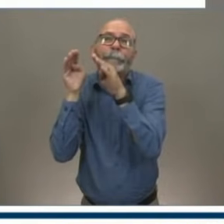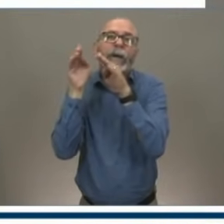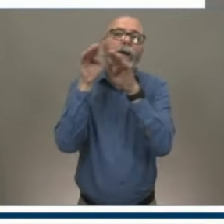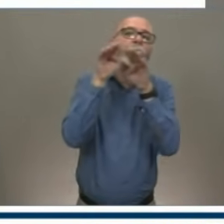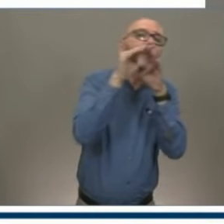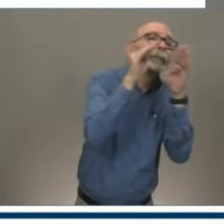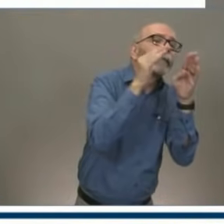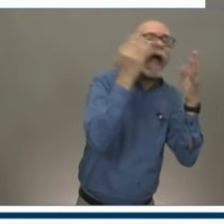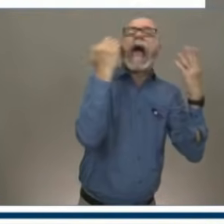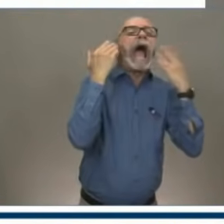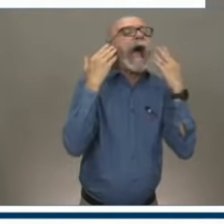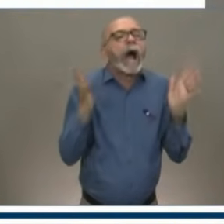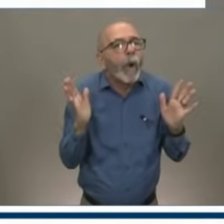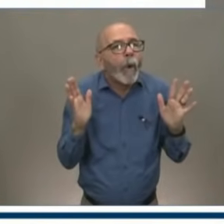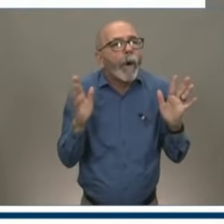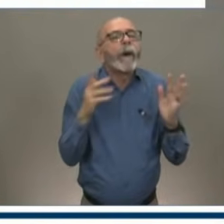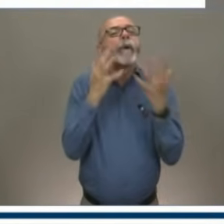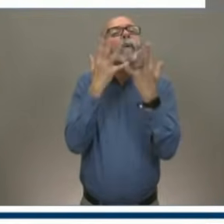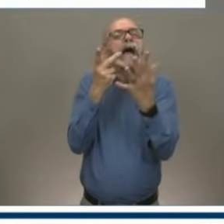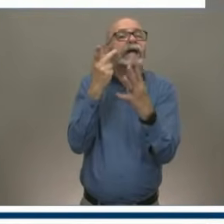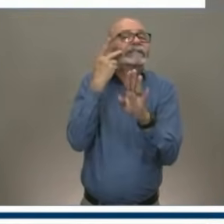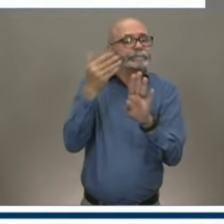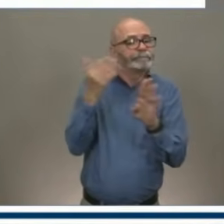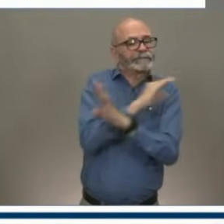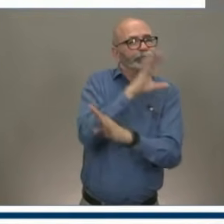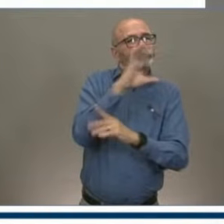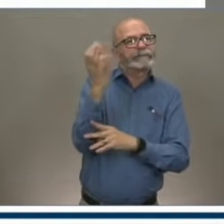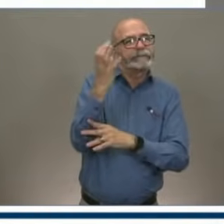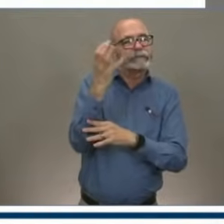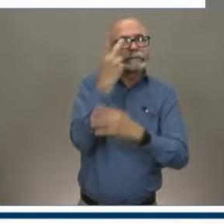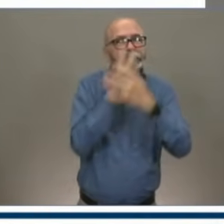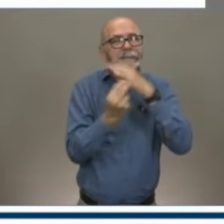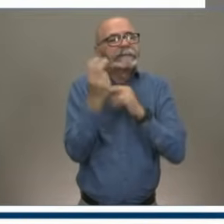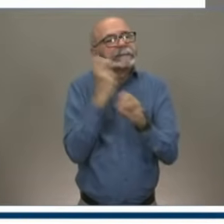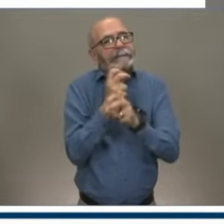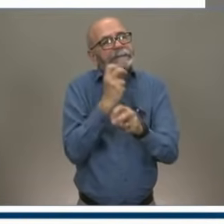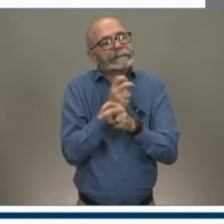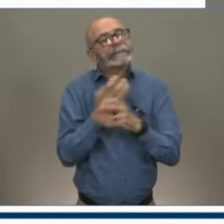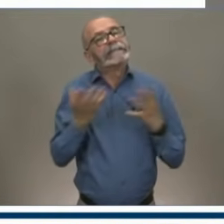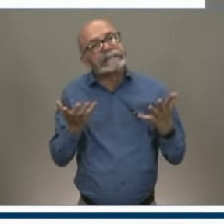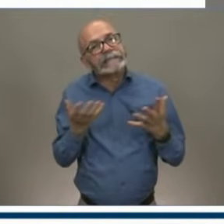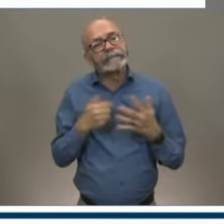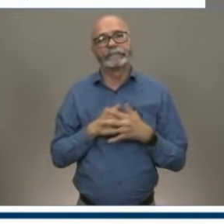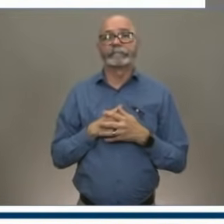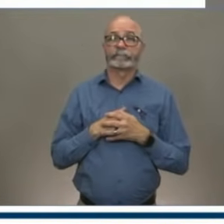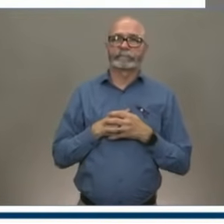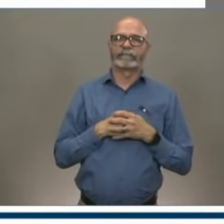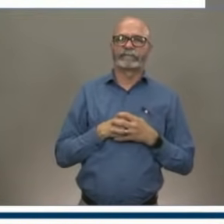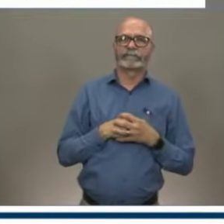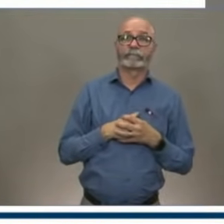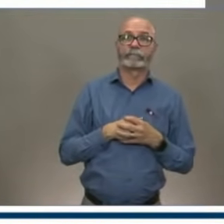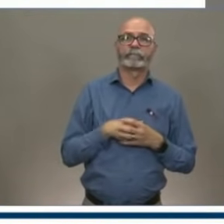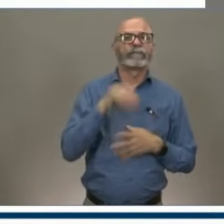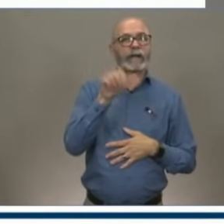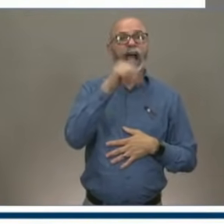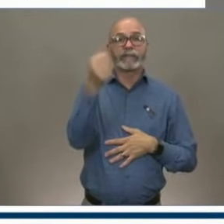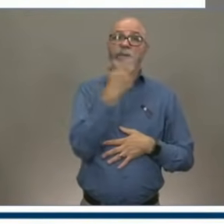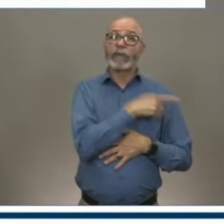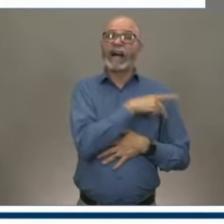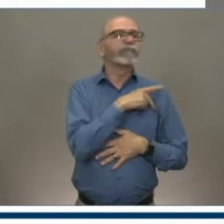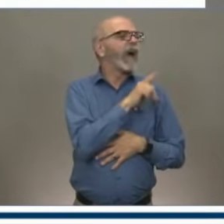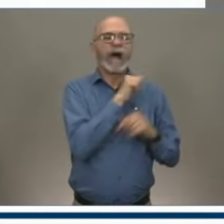before January starts. But all we have to do is look around us in other provinces